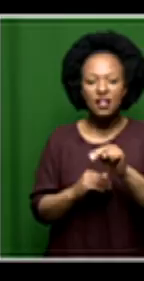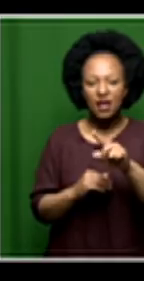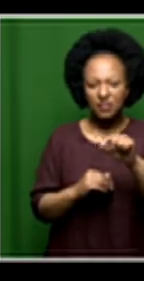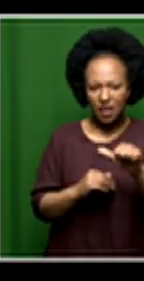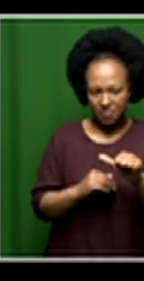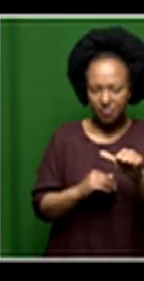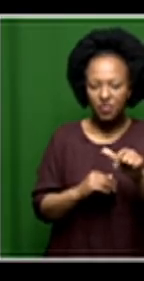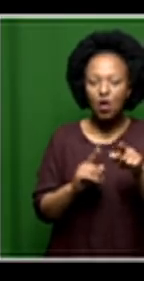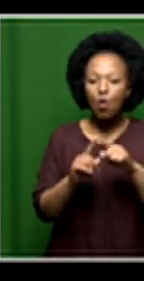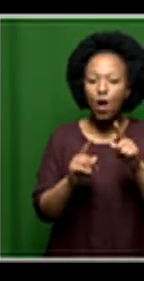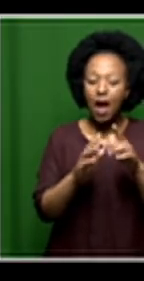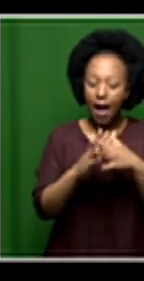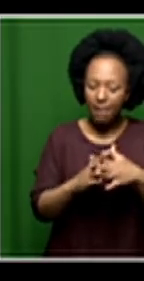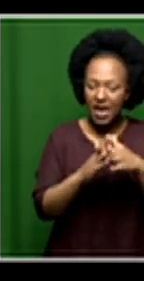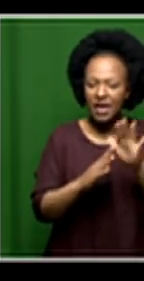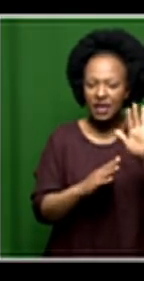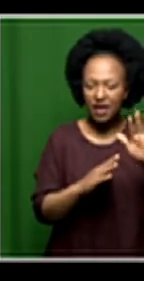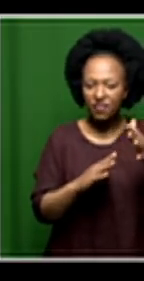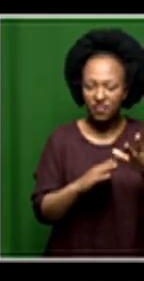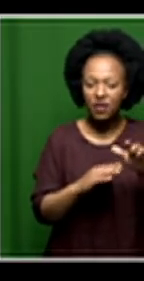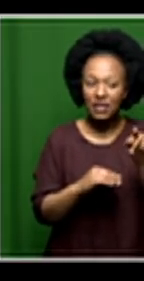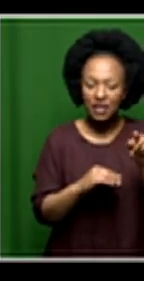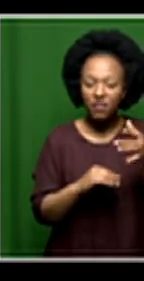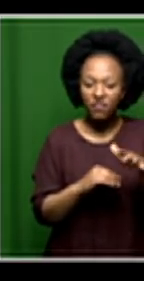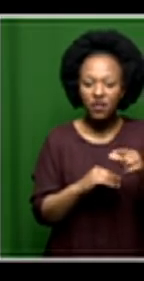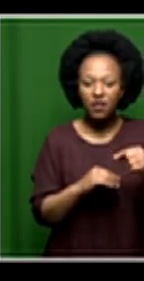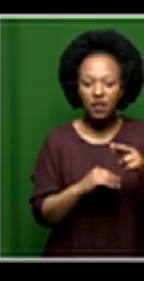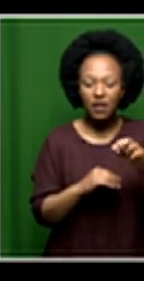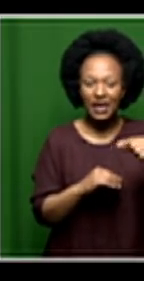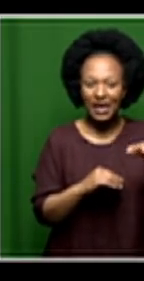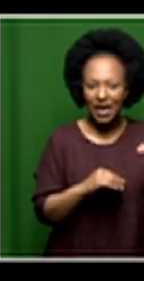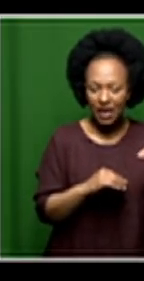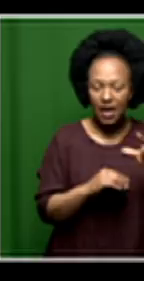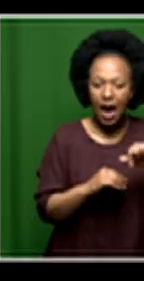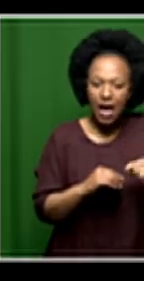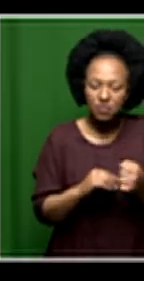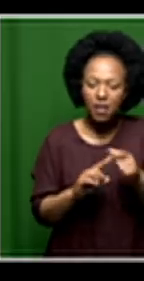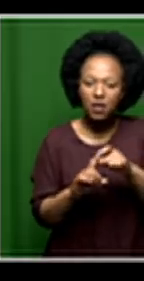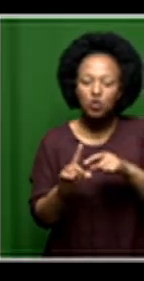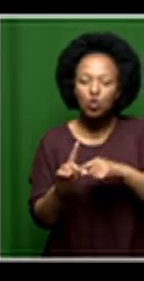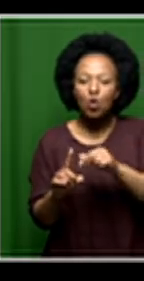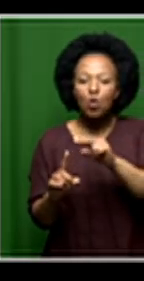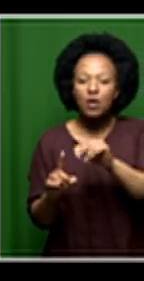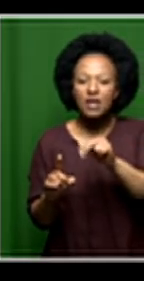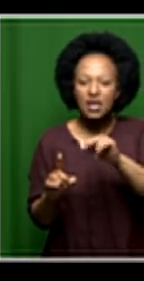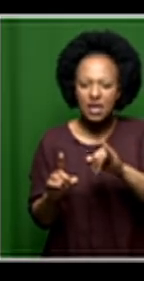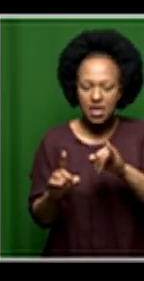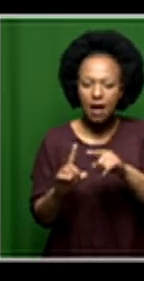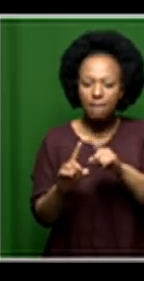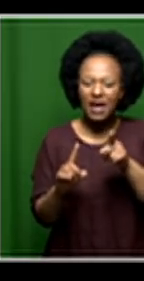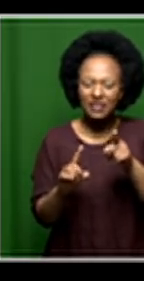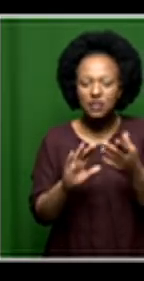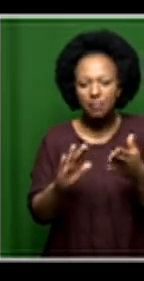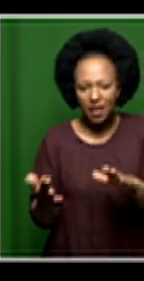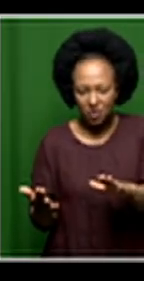US. And in the Real Housewives of Atlanta, Greg Leakes is husband to Nene Leakes, or he was, because he passed away. Yes, I see.